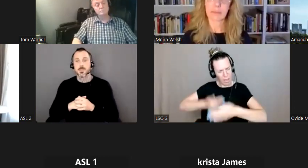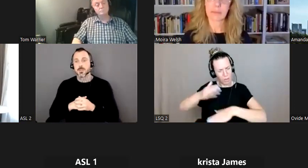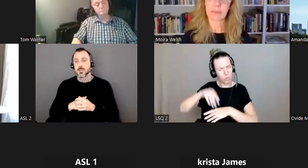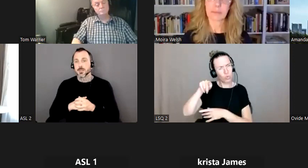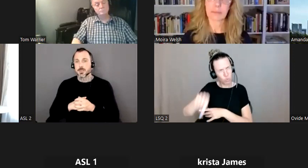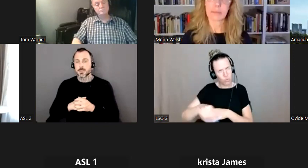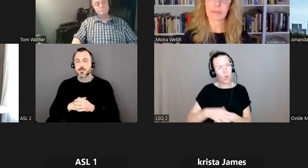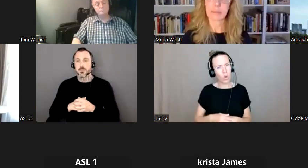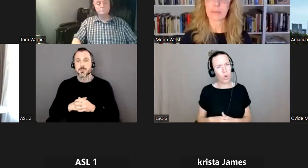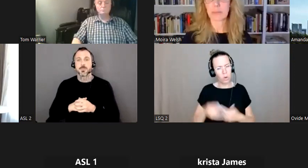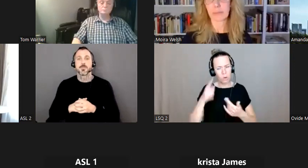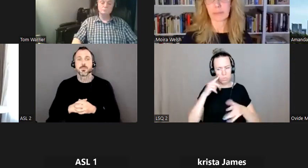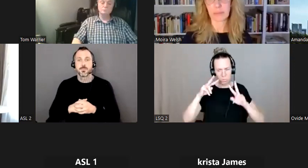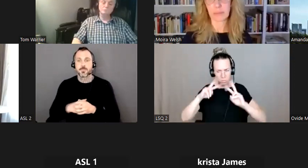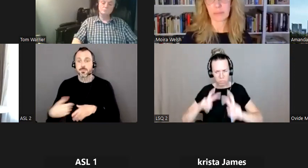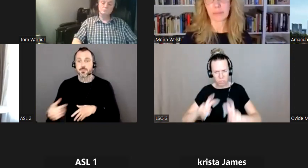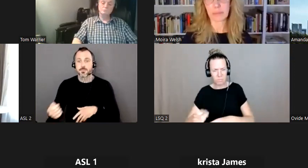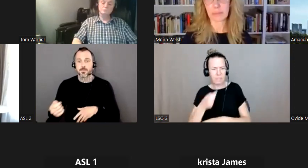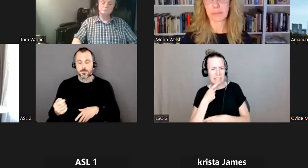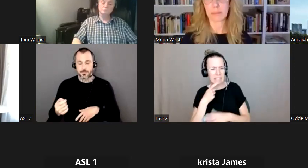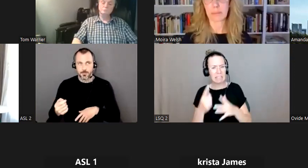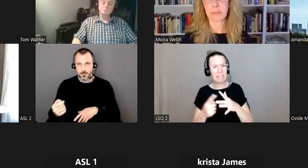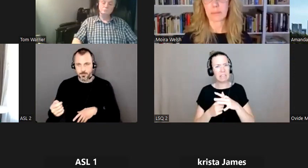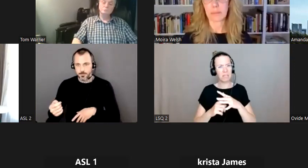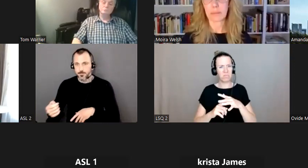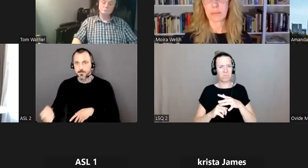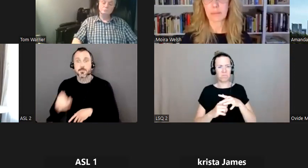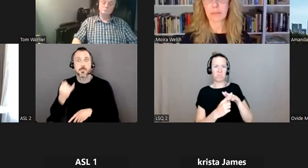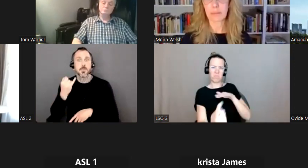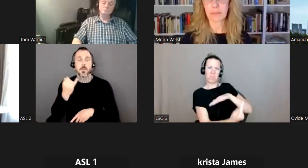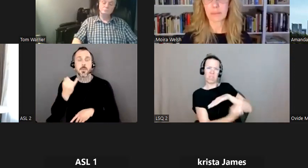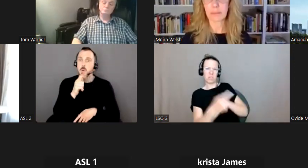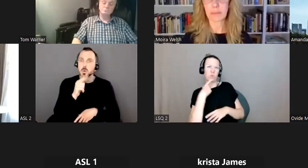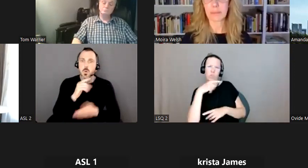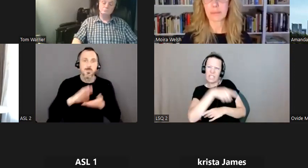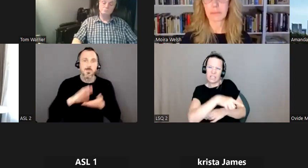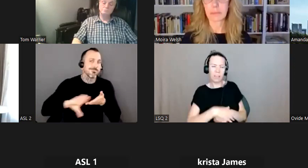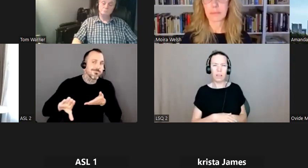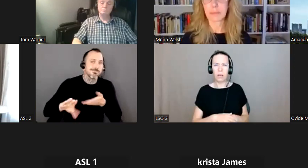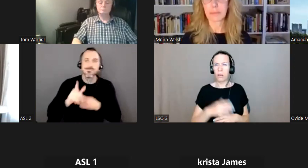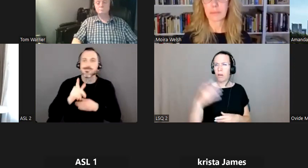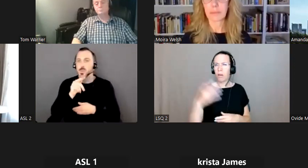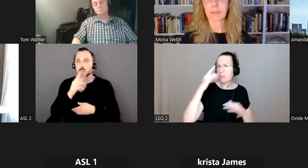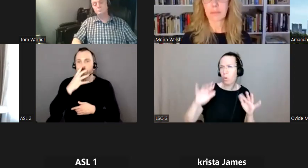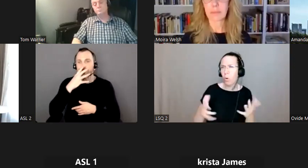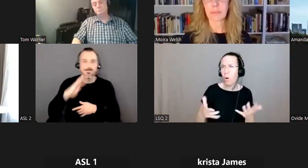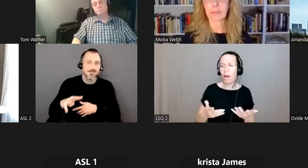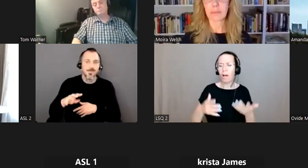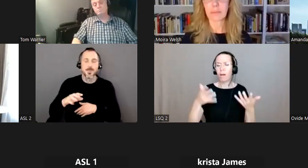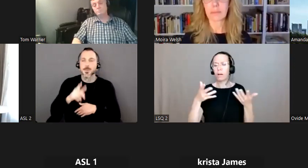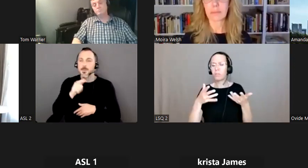gets excluded from which kinds of domains, which voices are unheard, how do we go about